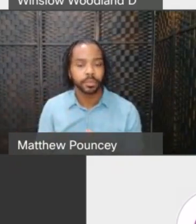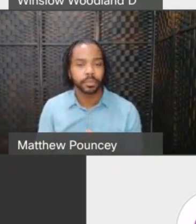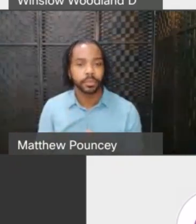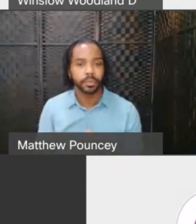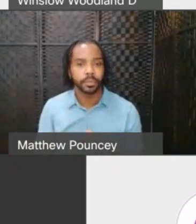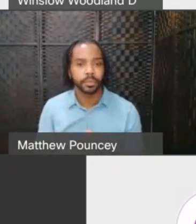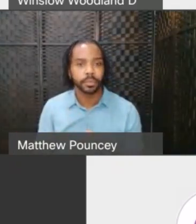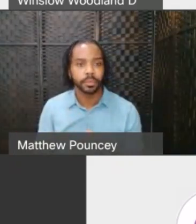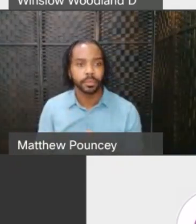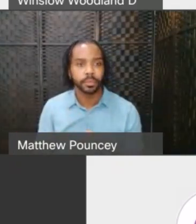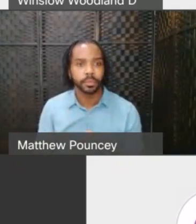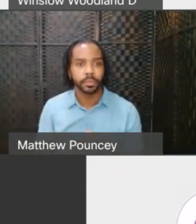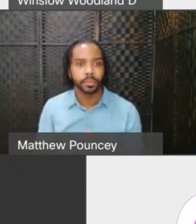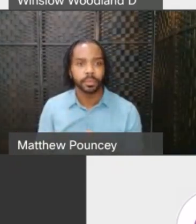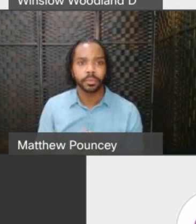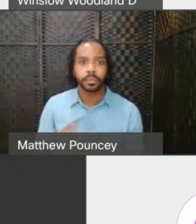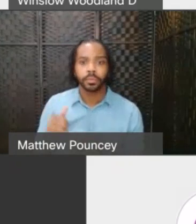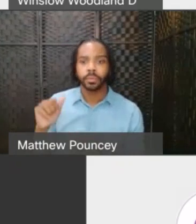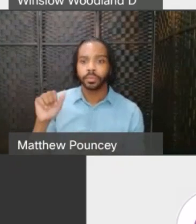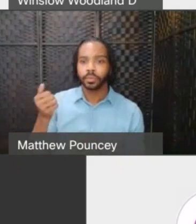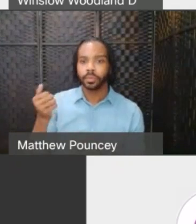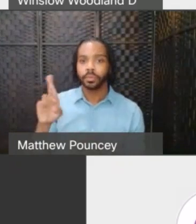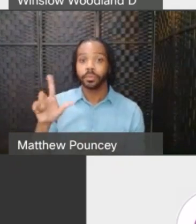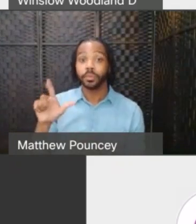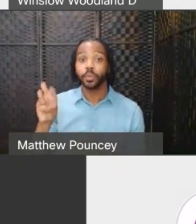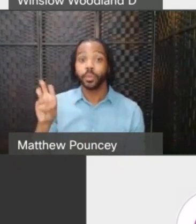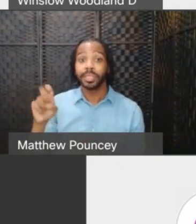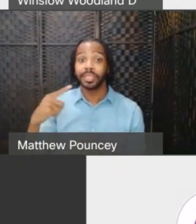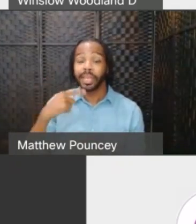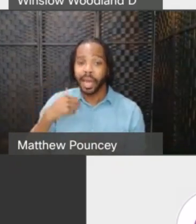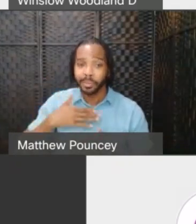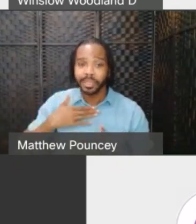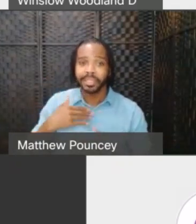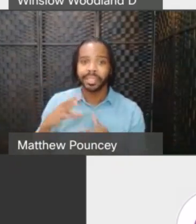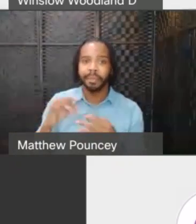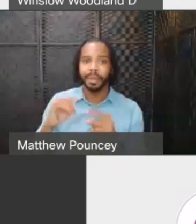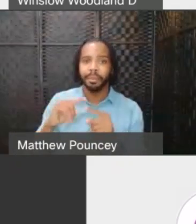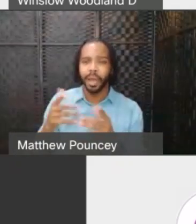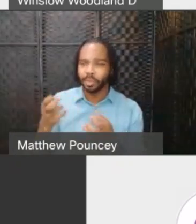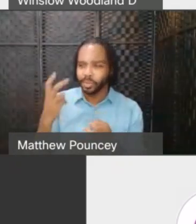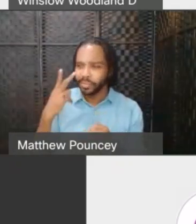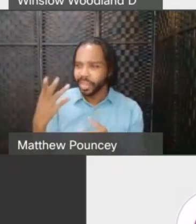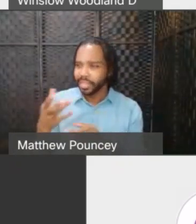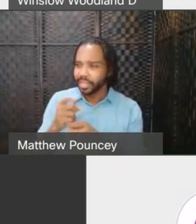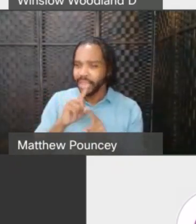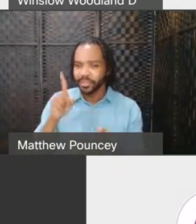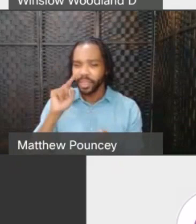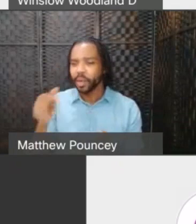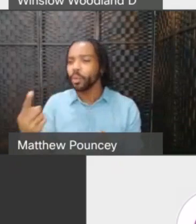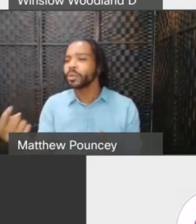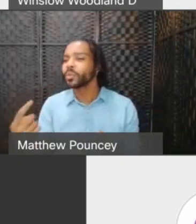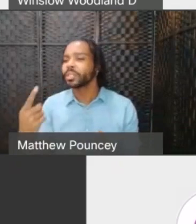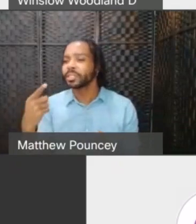I mean, So I can appreciate the comment, and I was trying to see if I could get an answer to that one question while you were meeting,